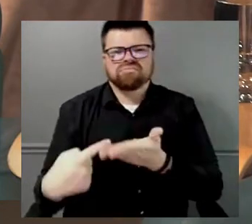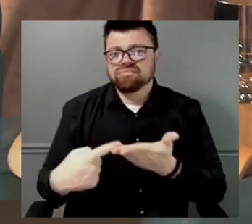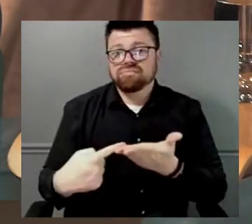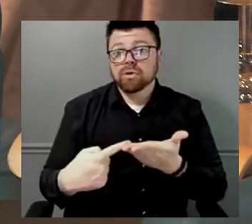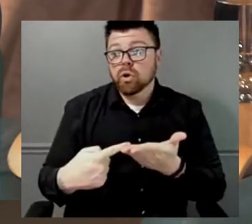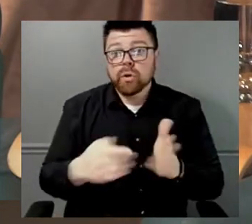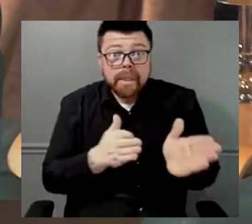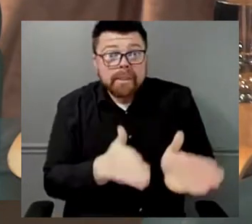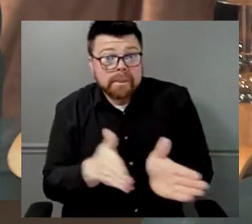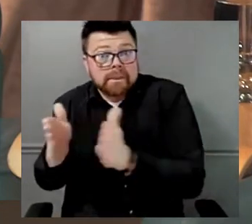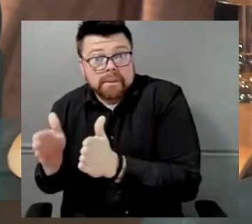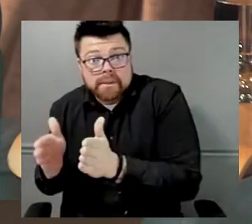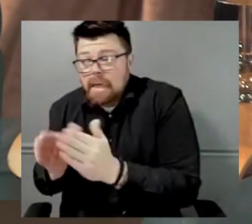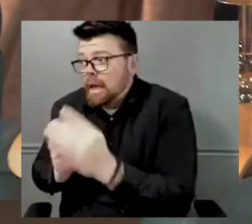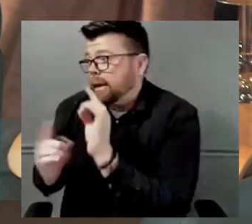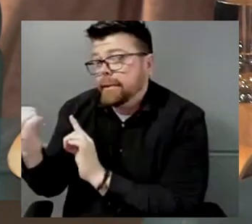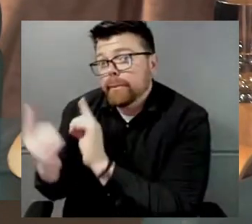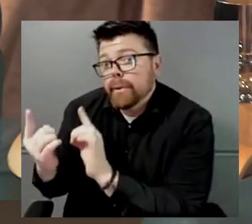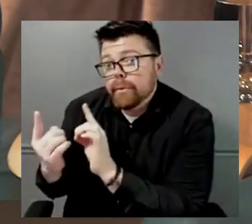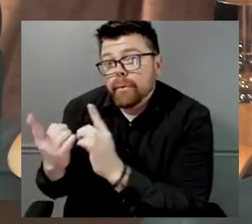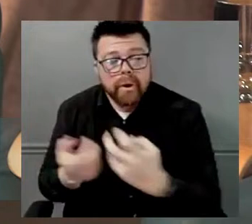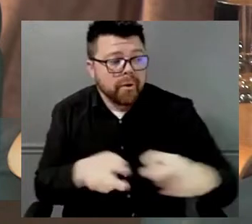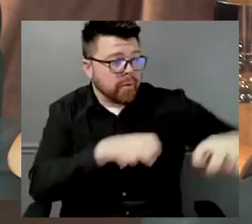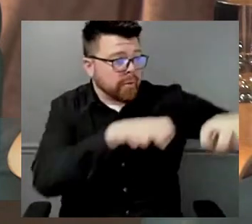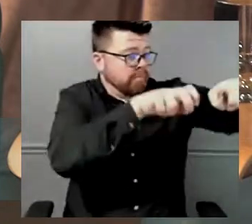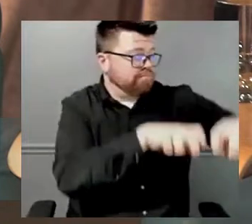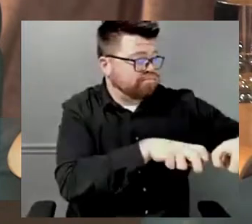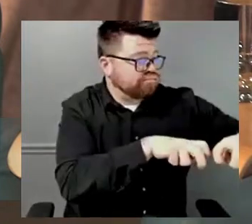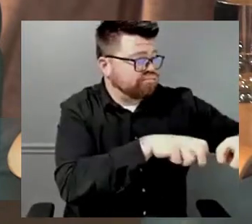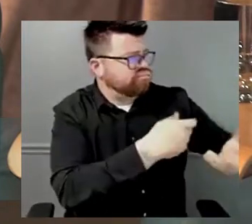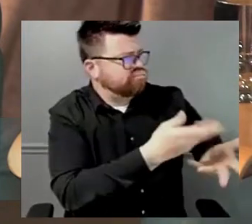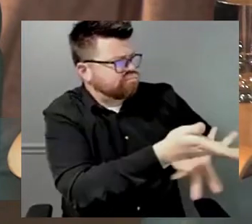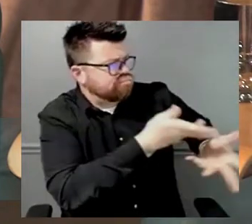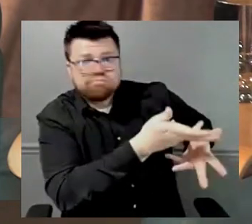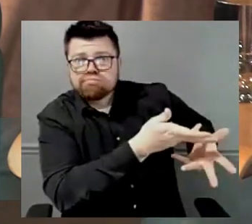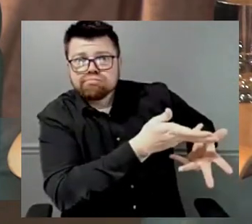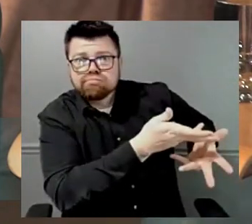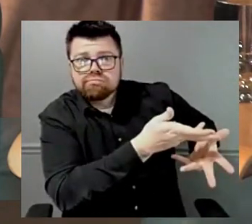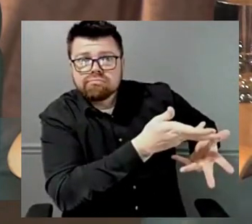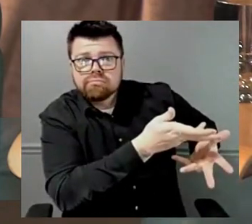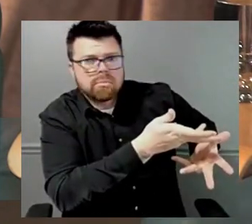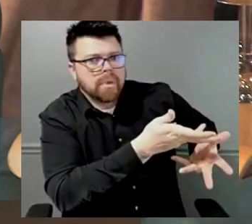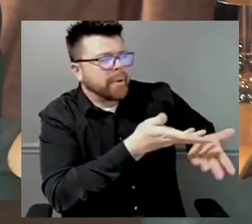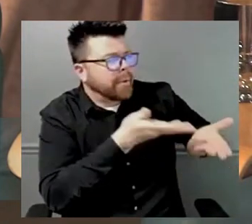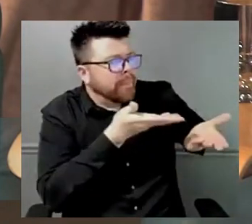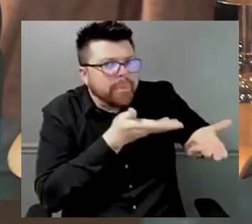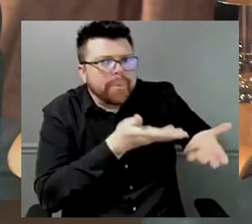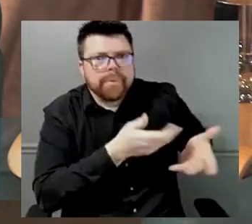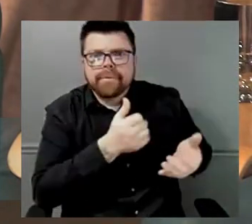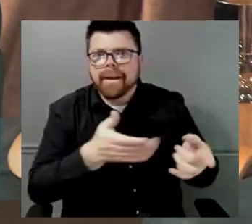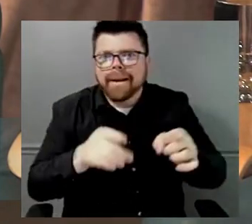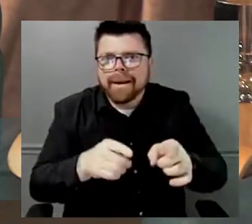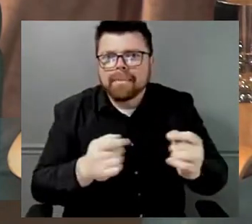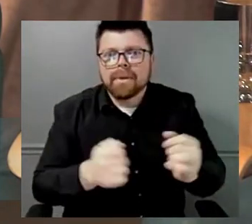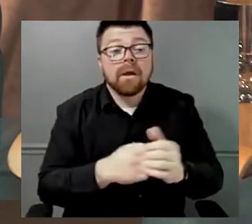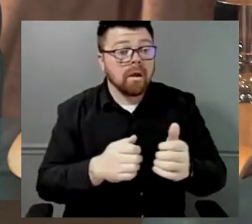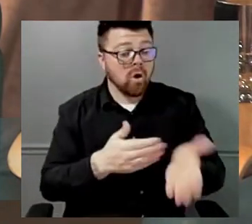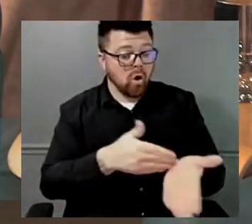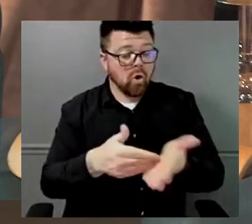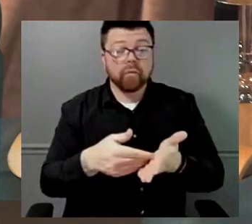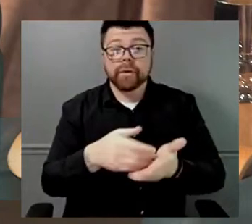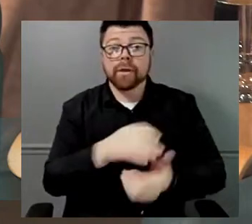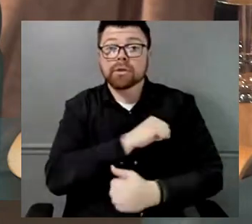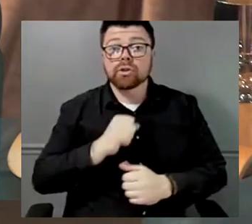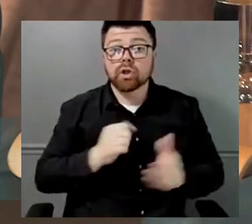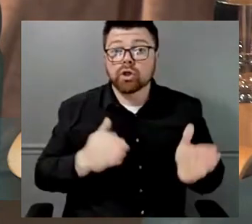or sitting side by side in the chamber were no longer occurring. Mm. Most of the time, the senators didn't have to be there because